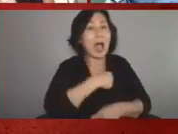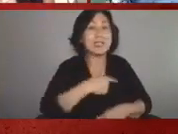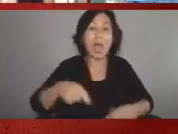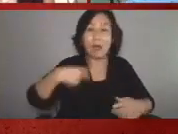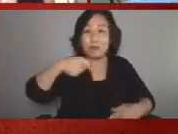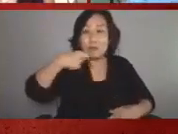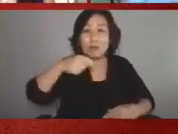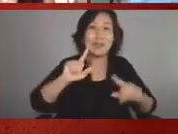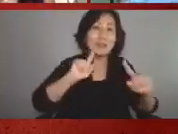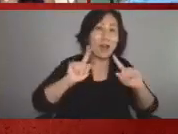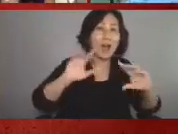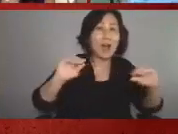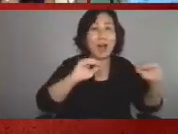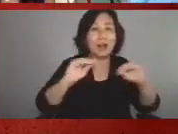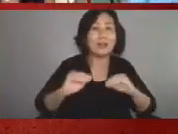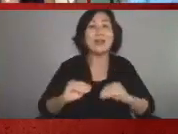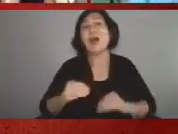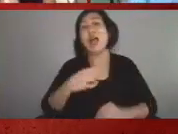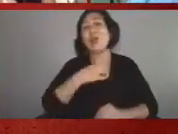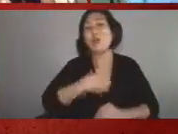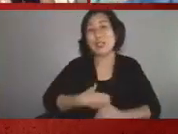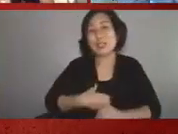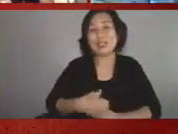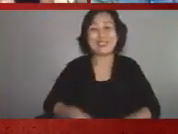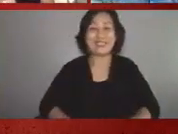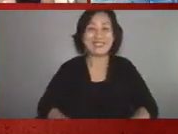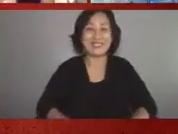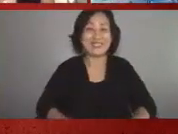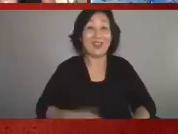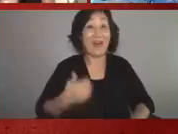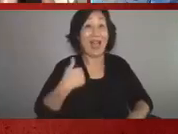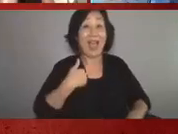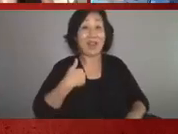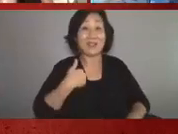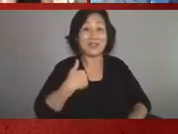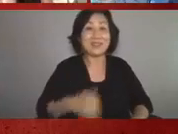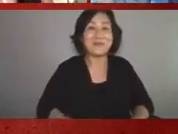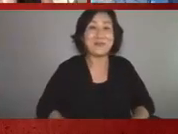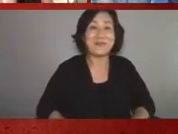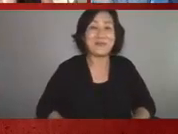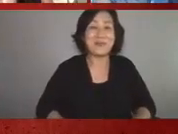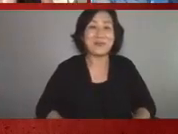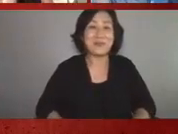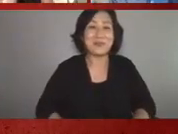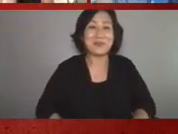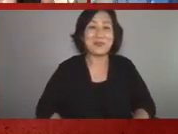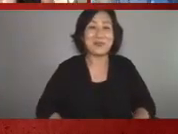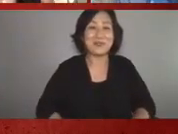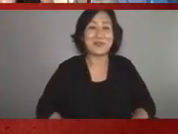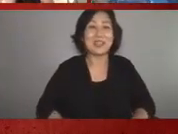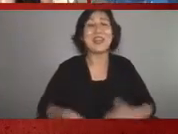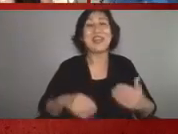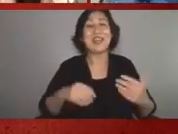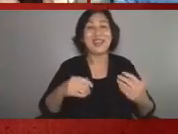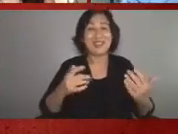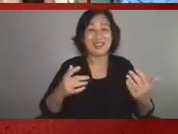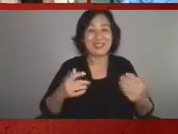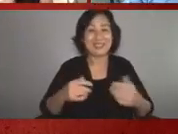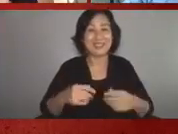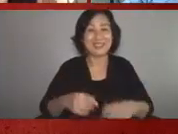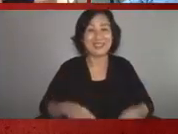and talk and, you know. I got some. Yeah. Hey, Well, no, but well.